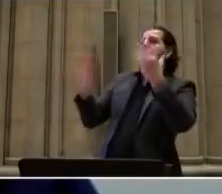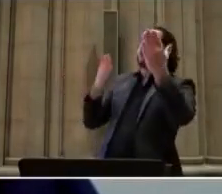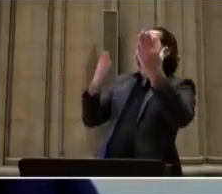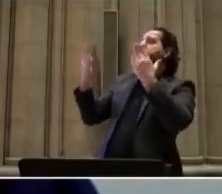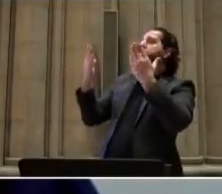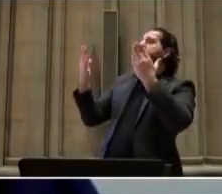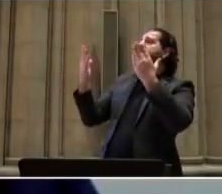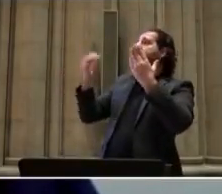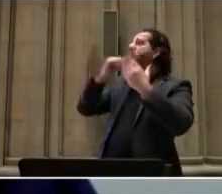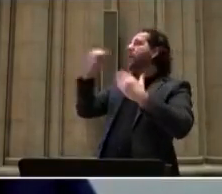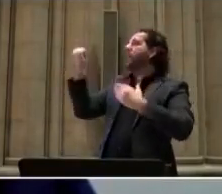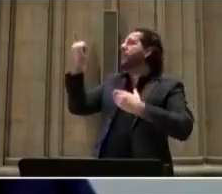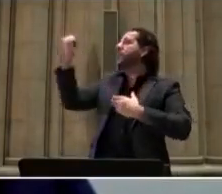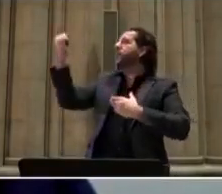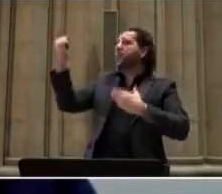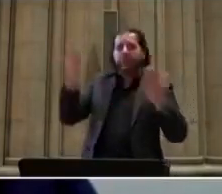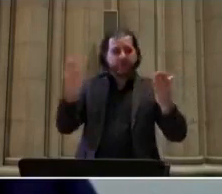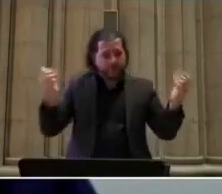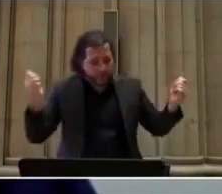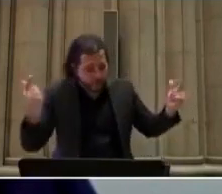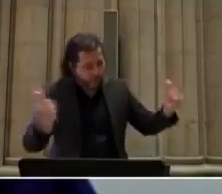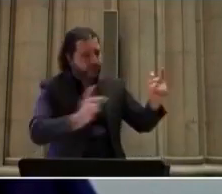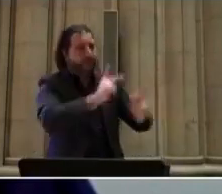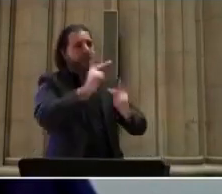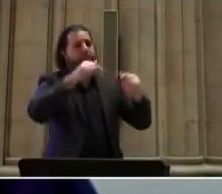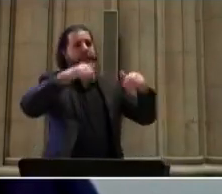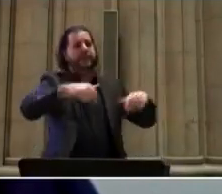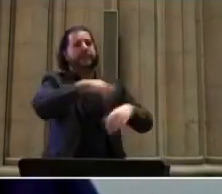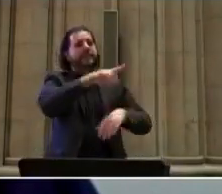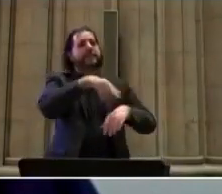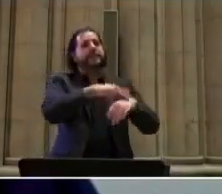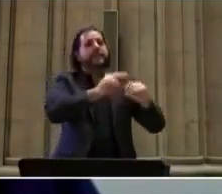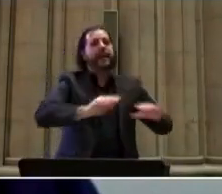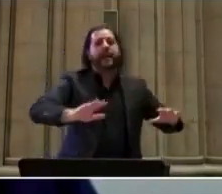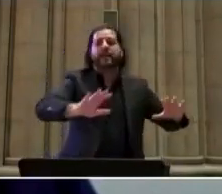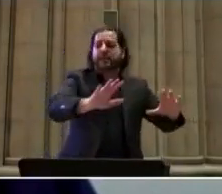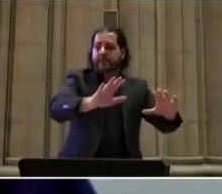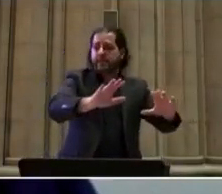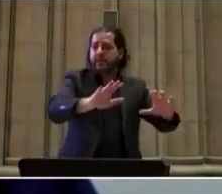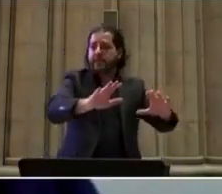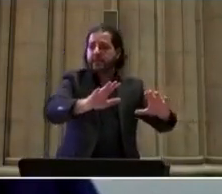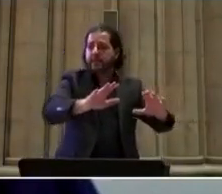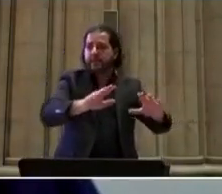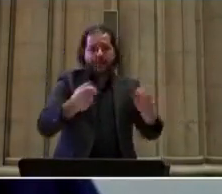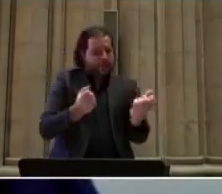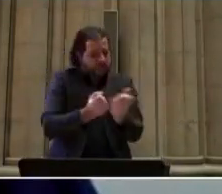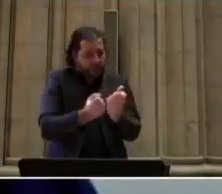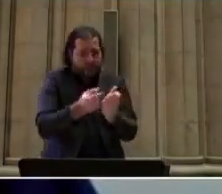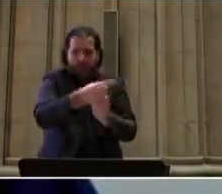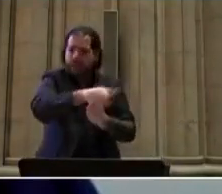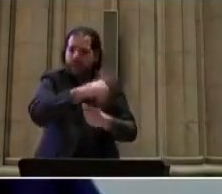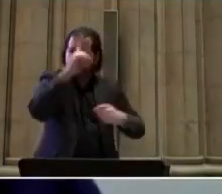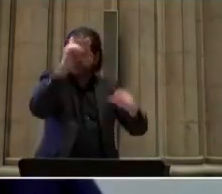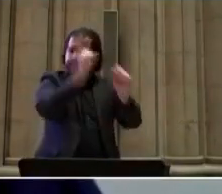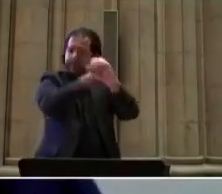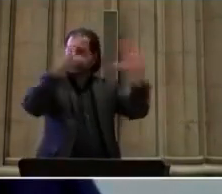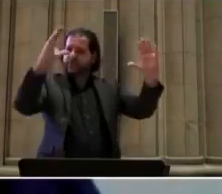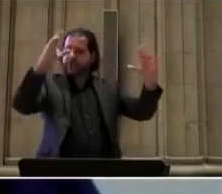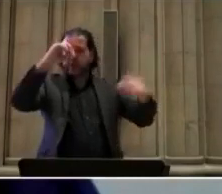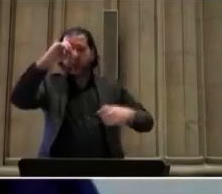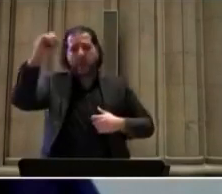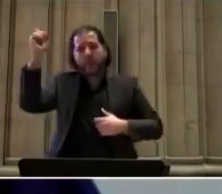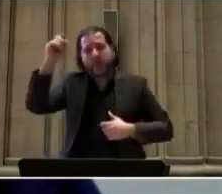serve all people of this land. Uphold them with vision,